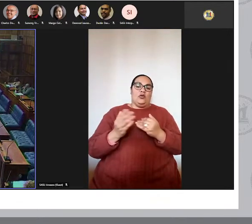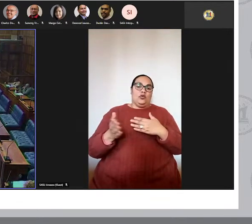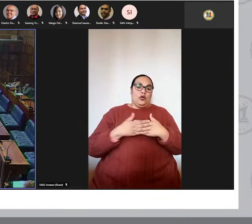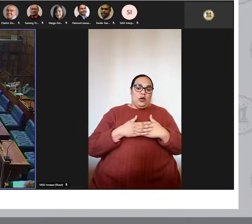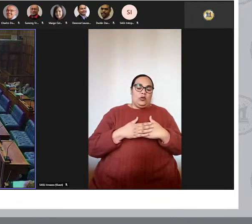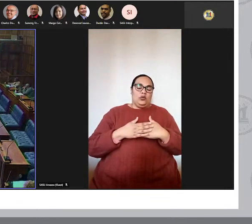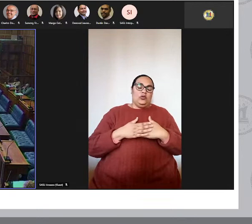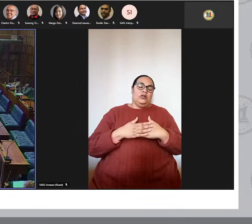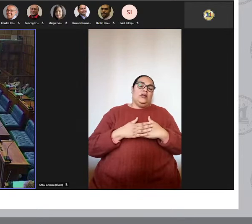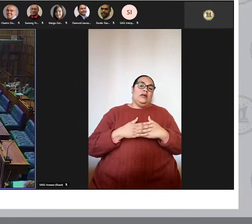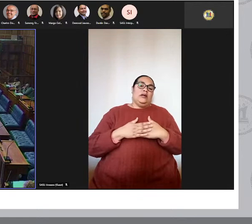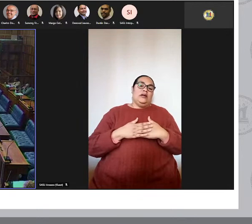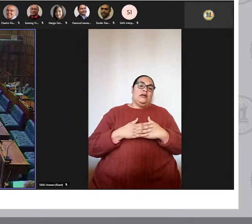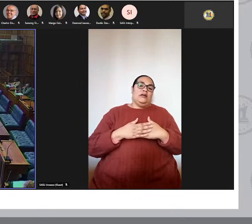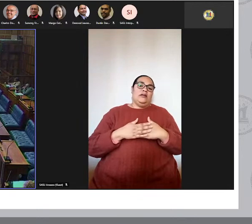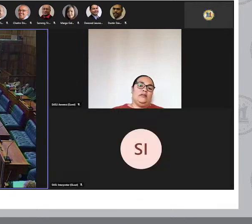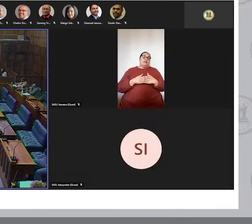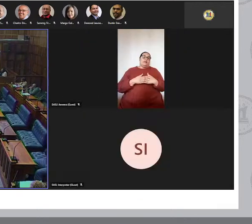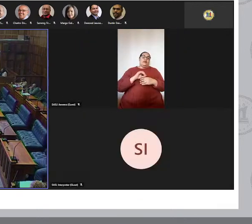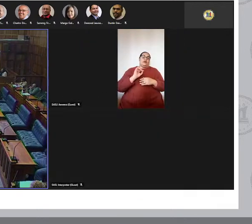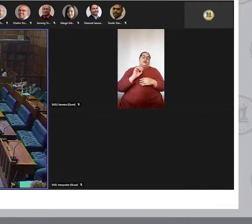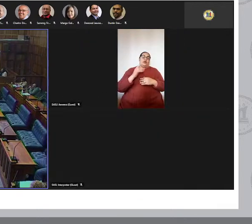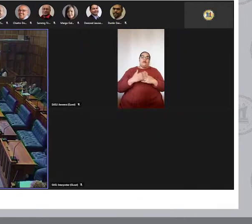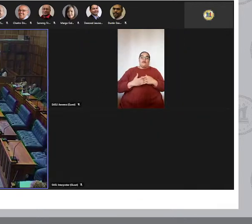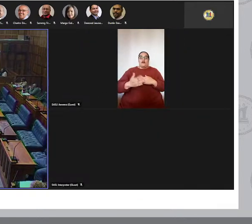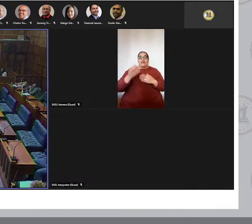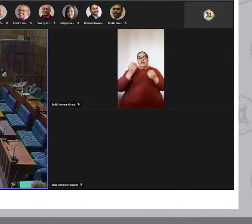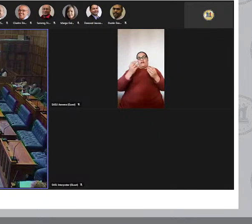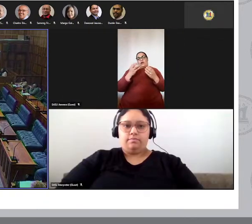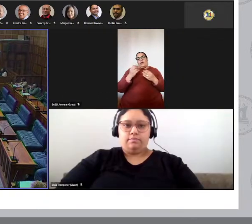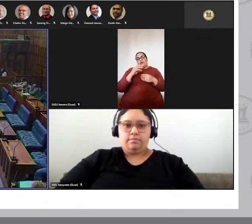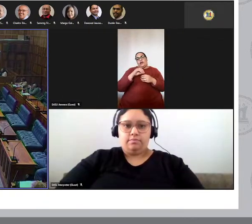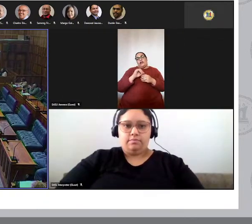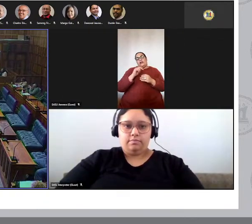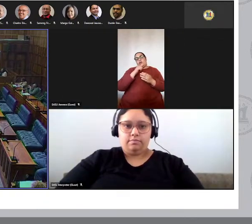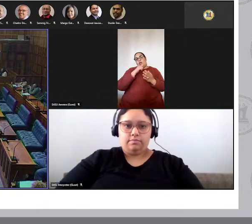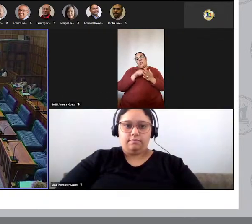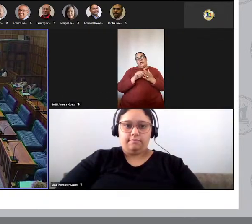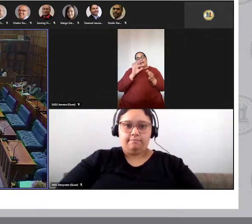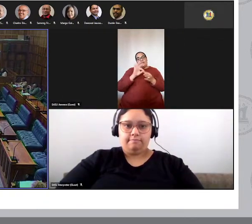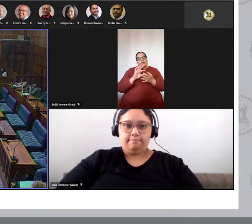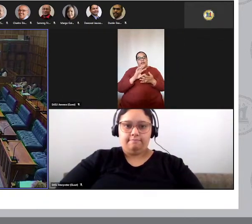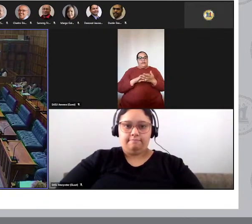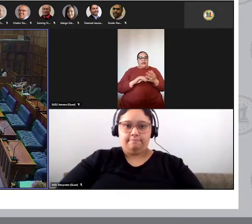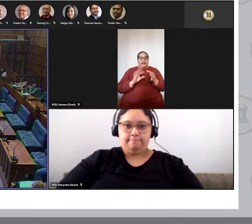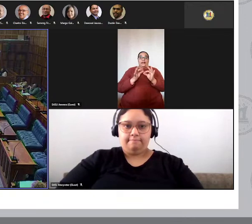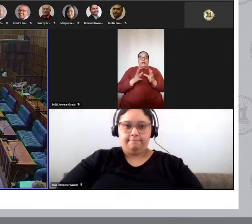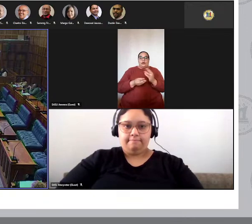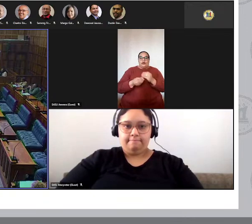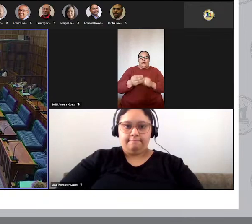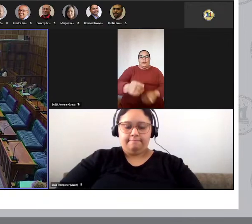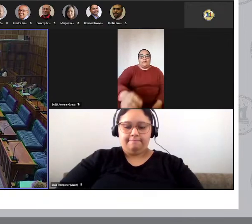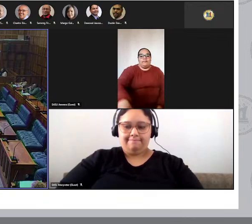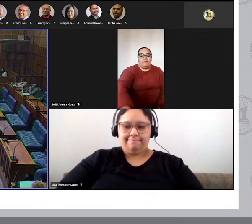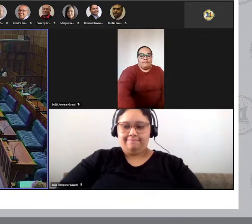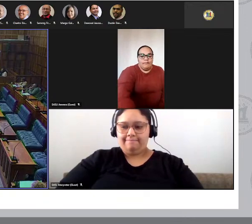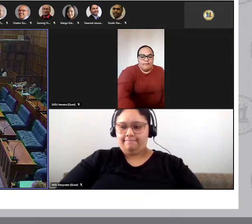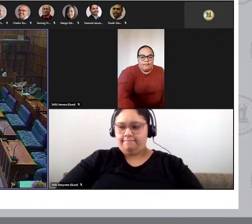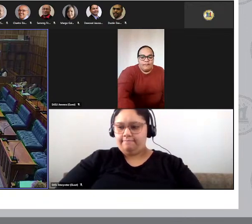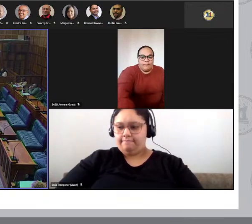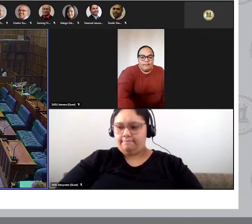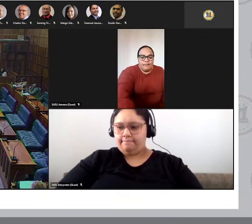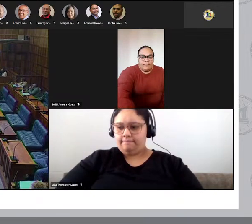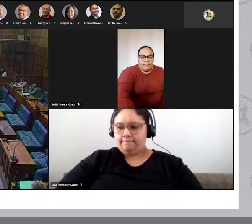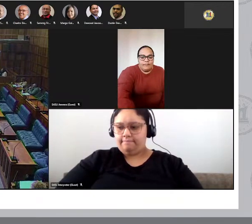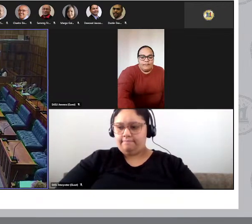in their further information in the letter specifically, they give an indication of what is the